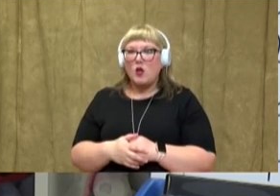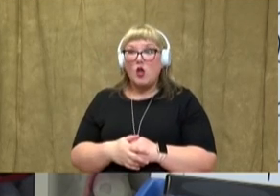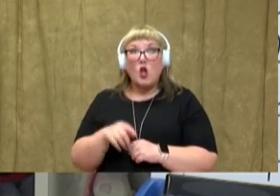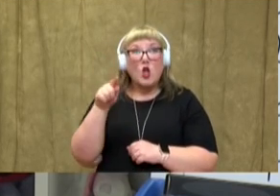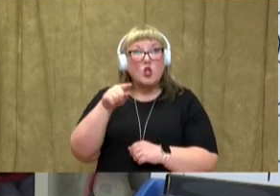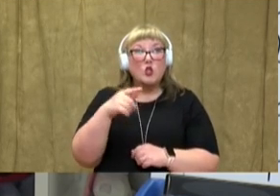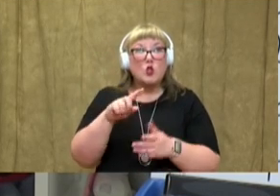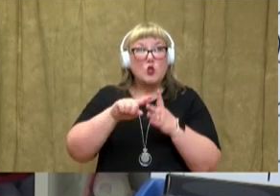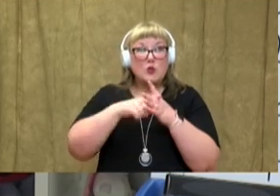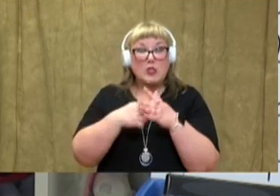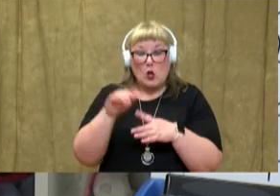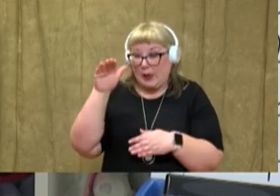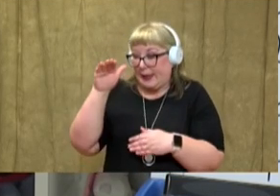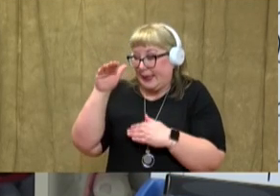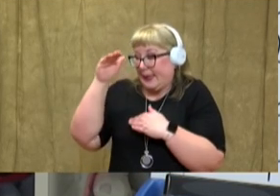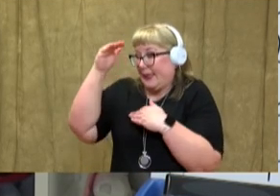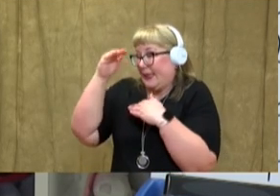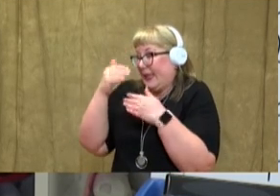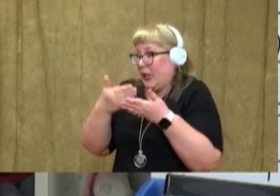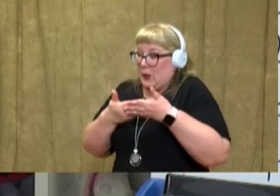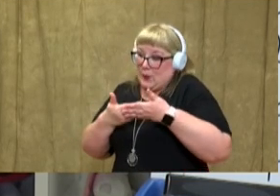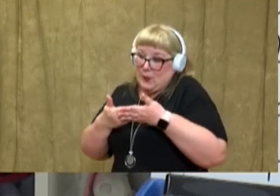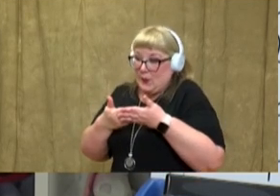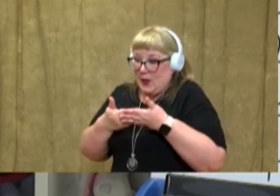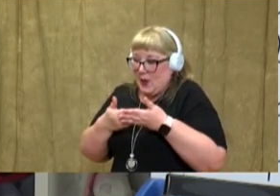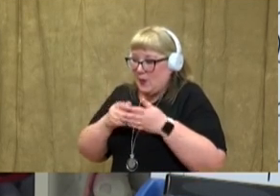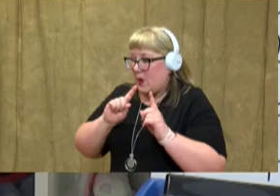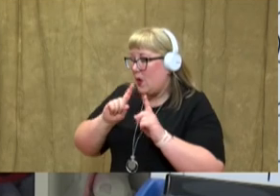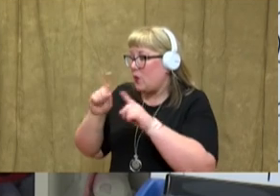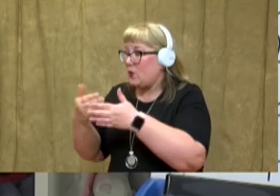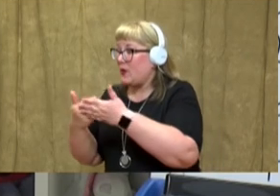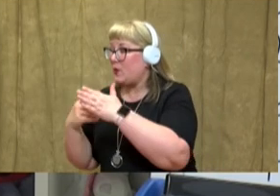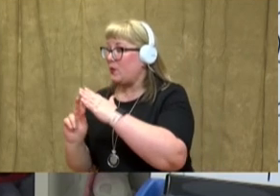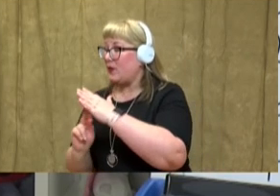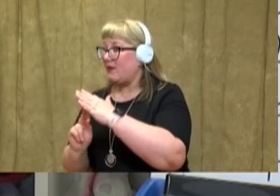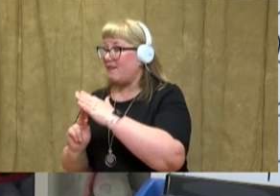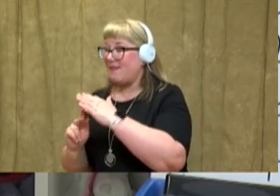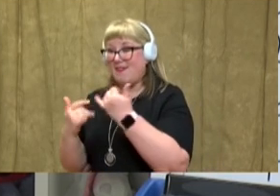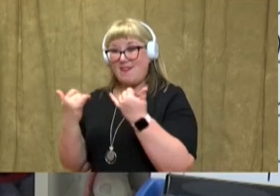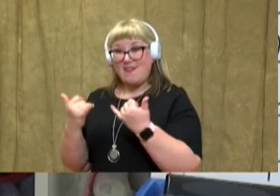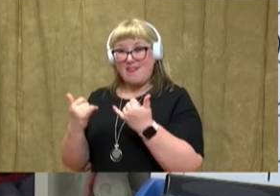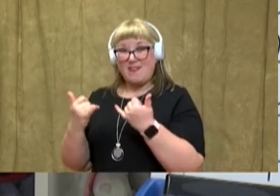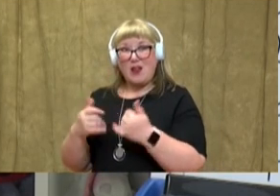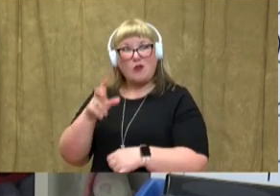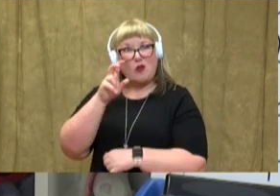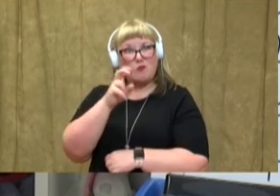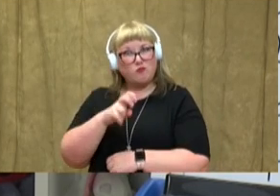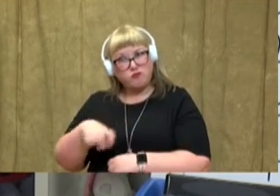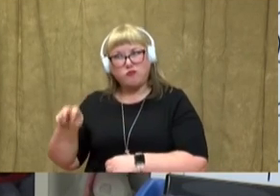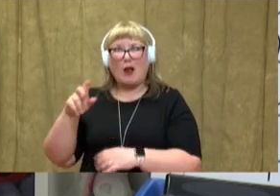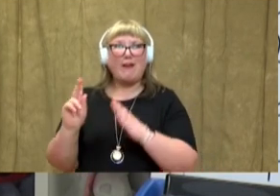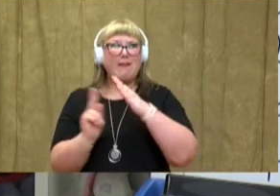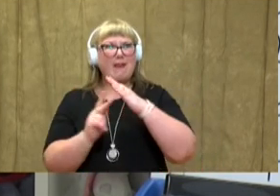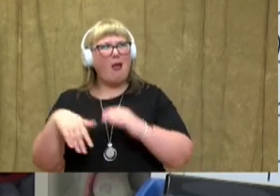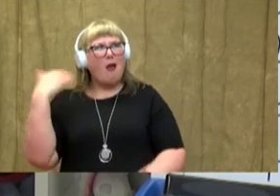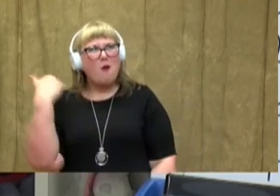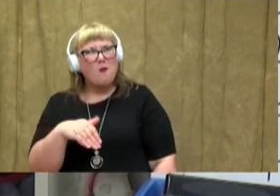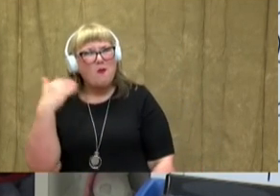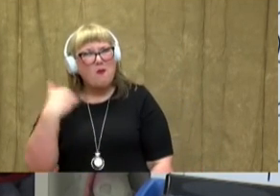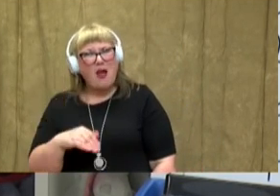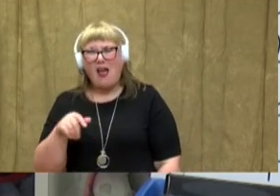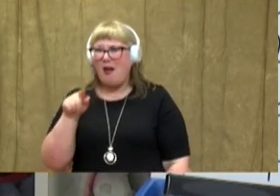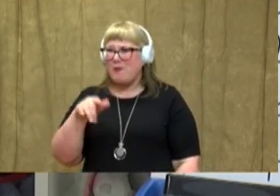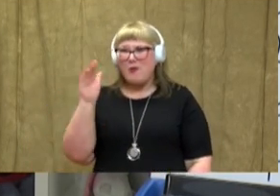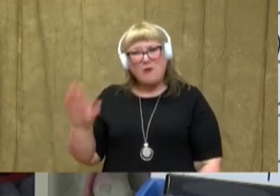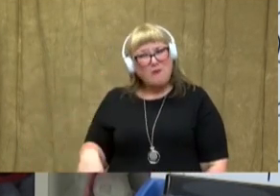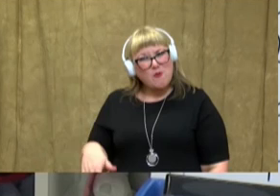started as a little child and you went to pre-K and now you're about to transition into kindergarten. You've grown, so that's